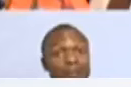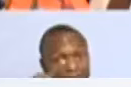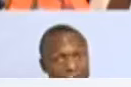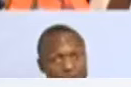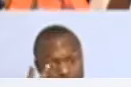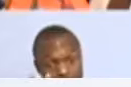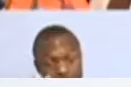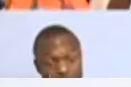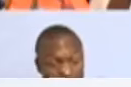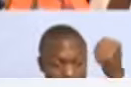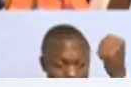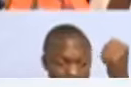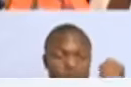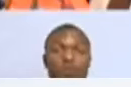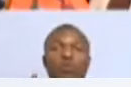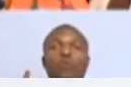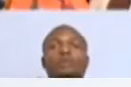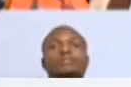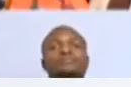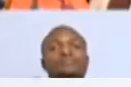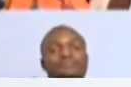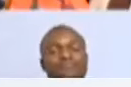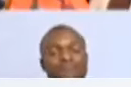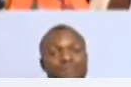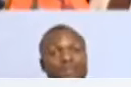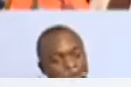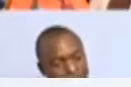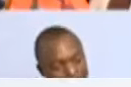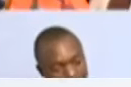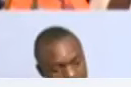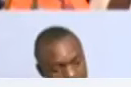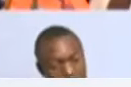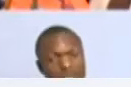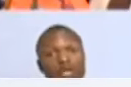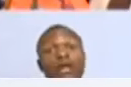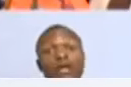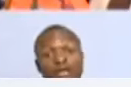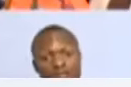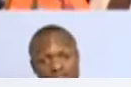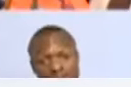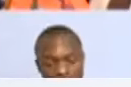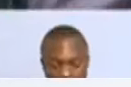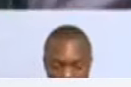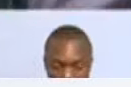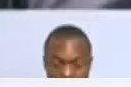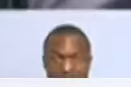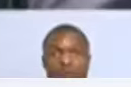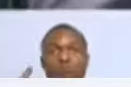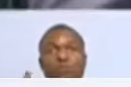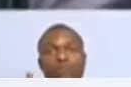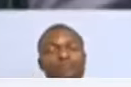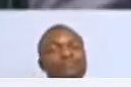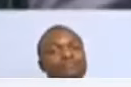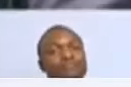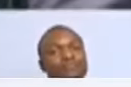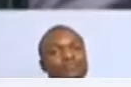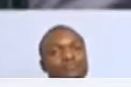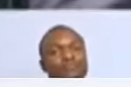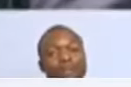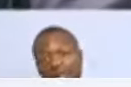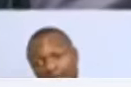pillars only. Peace, security, stability on one. On